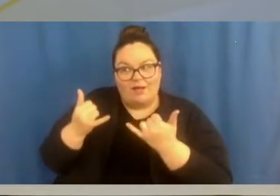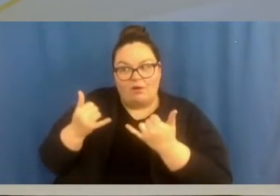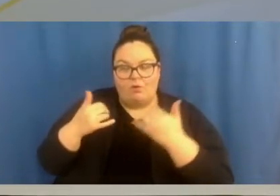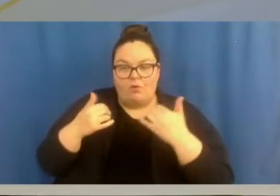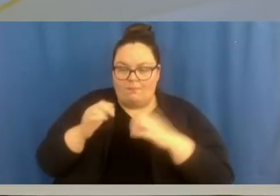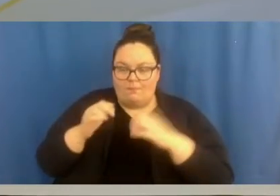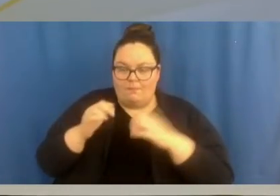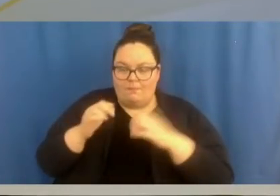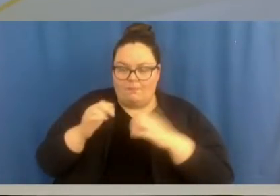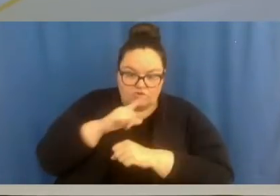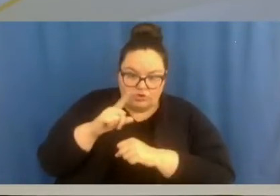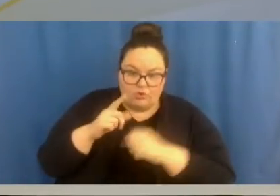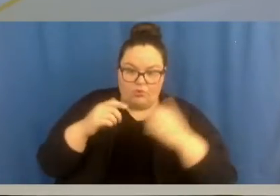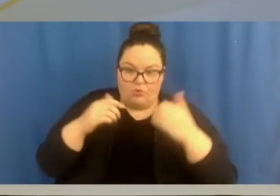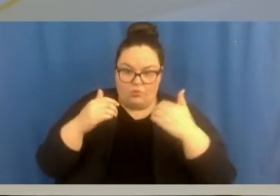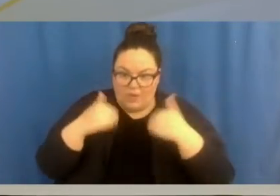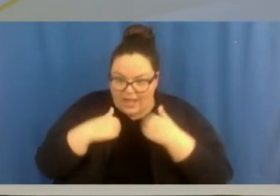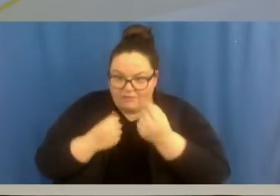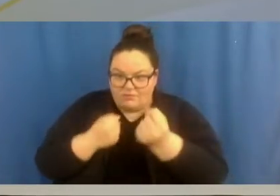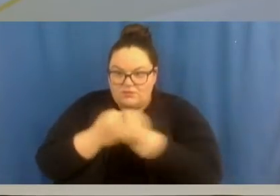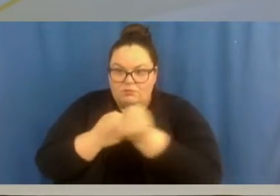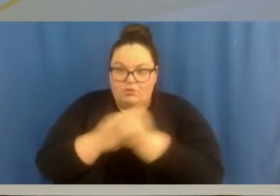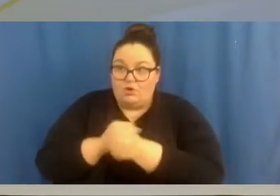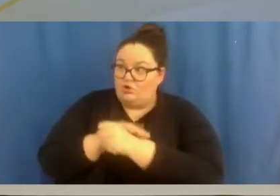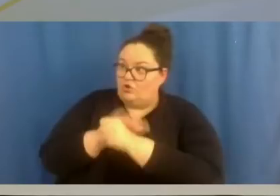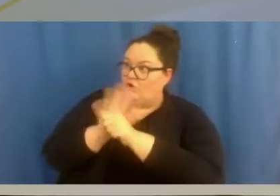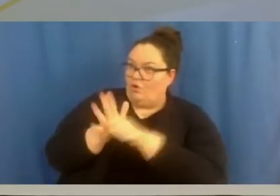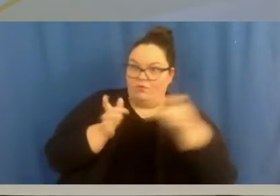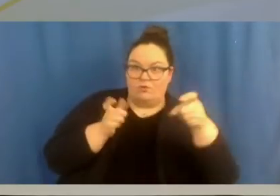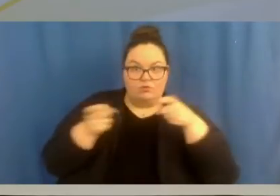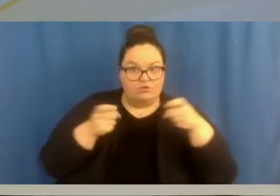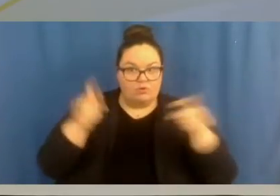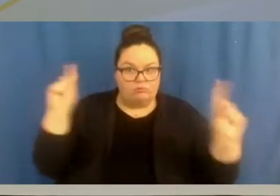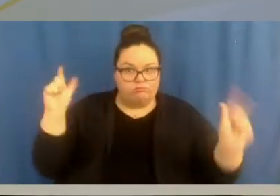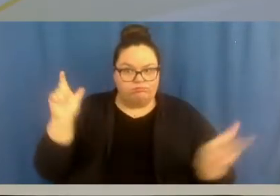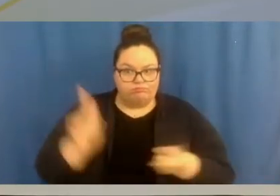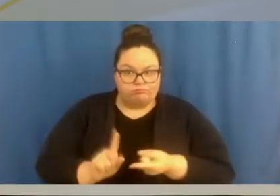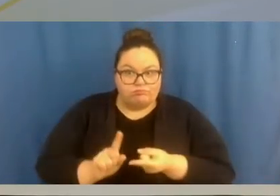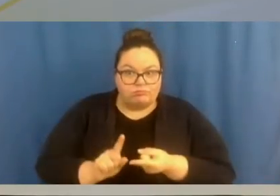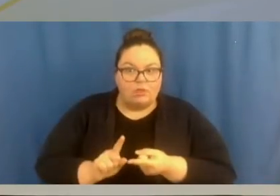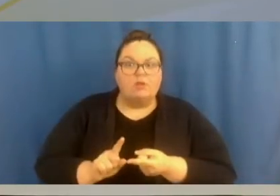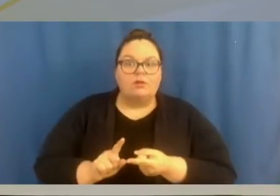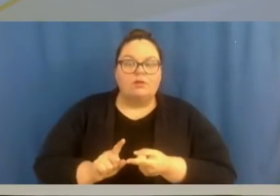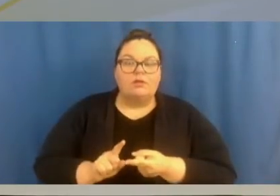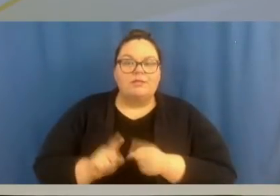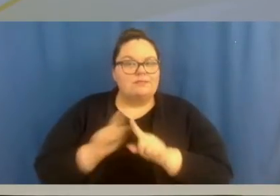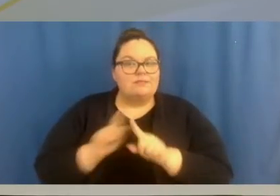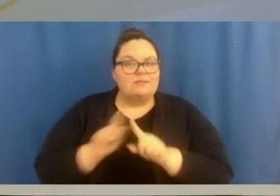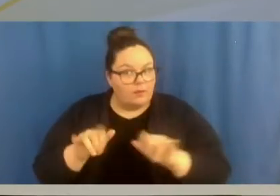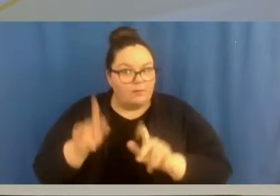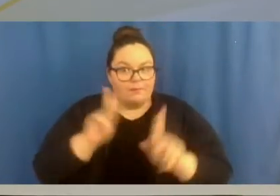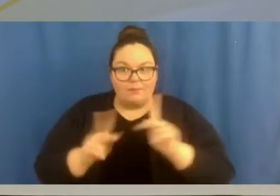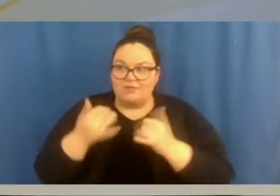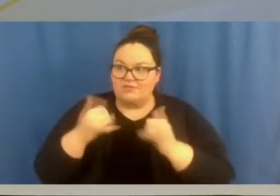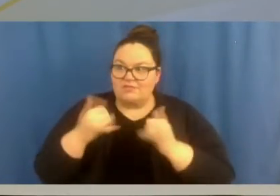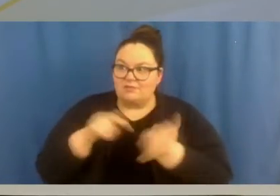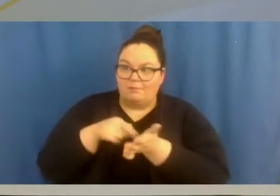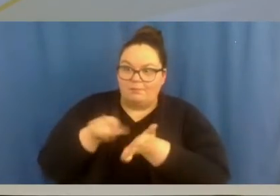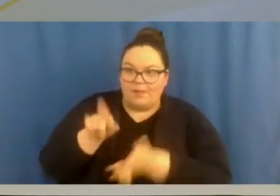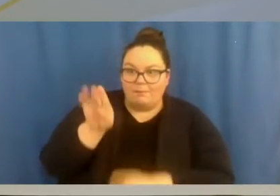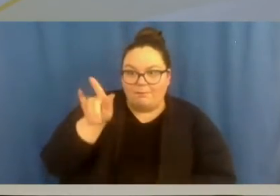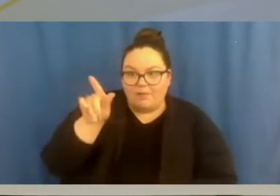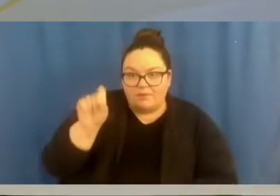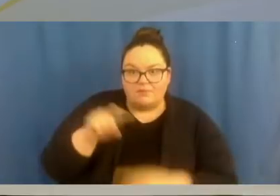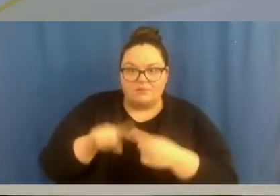that we get our current COVID situation under control, but at the same time, we want to make sure people can put food on their table